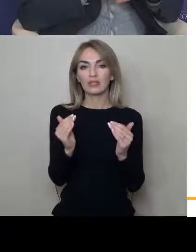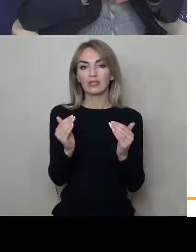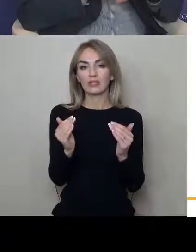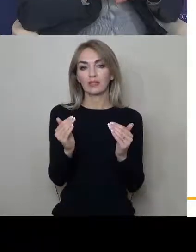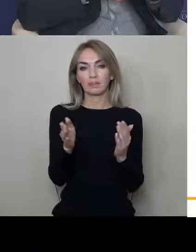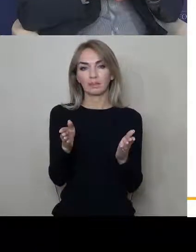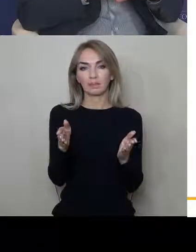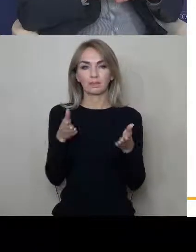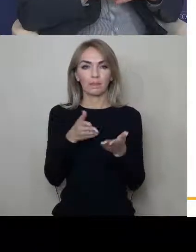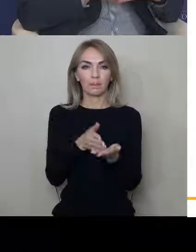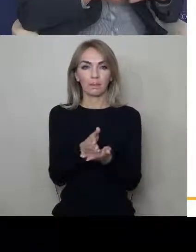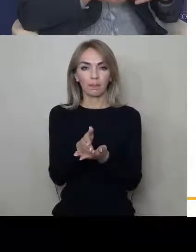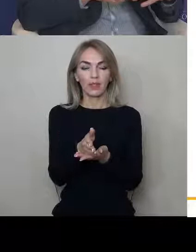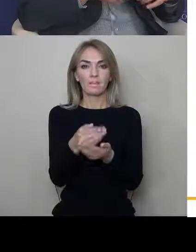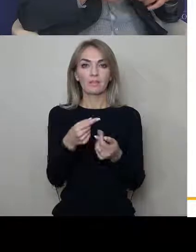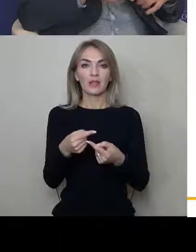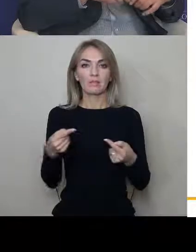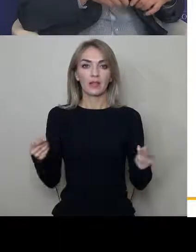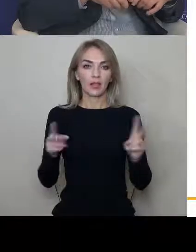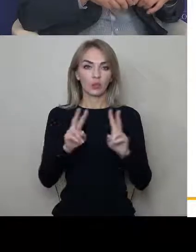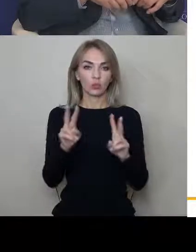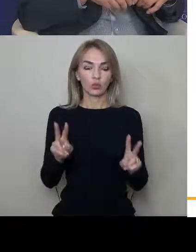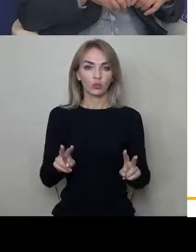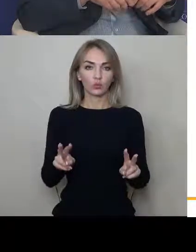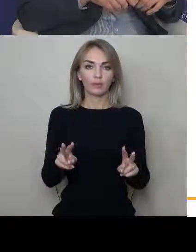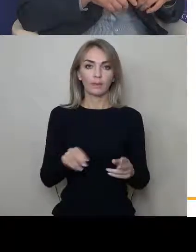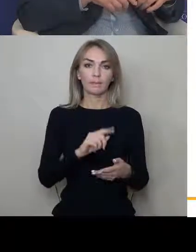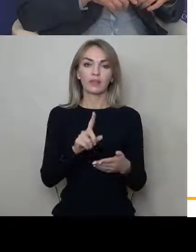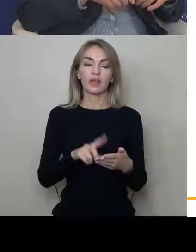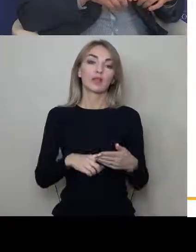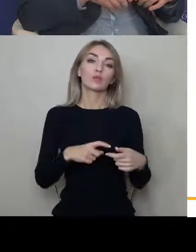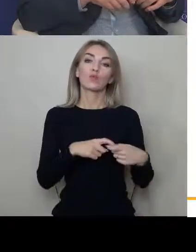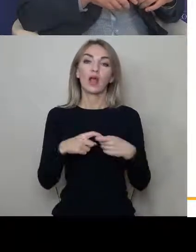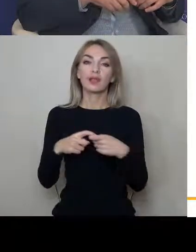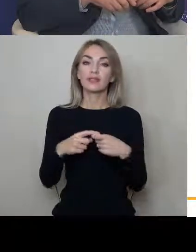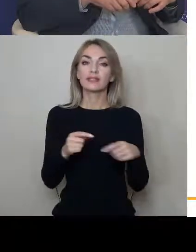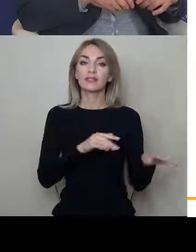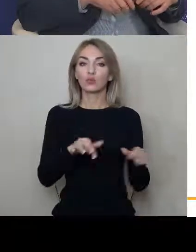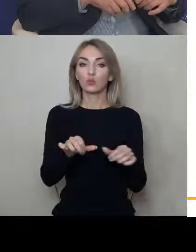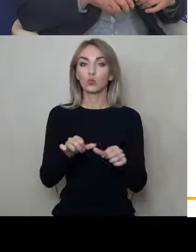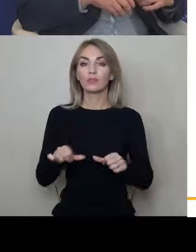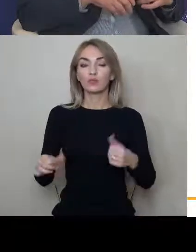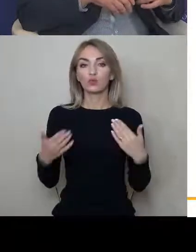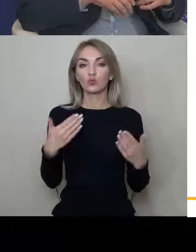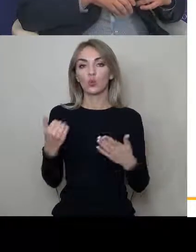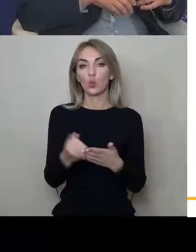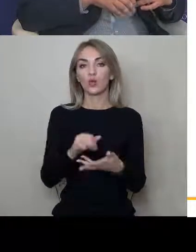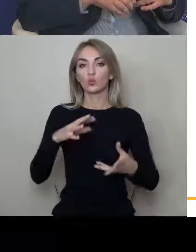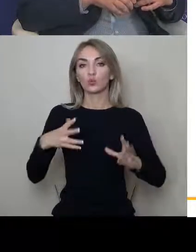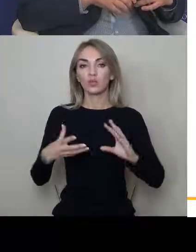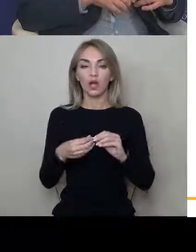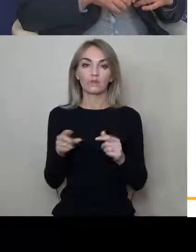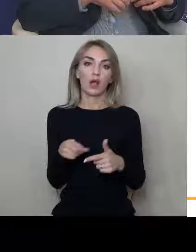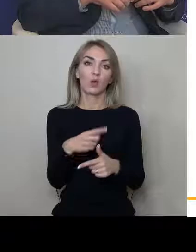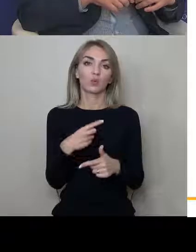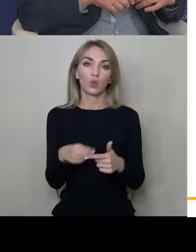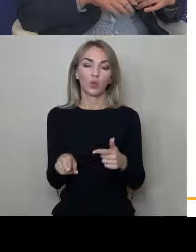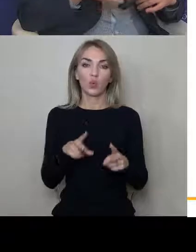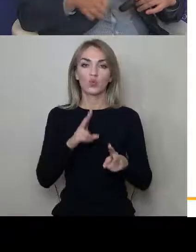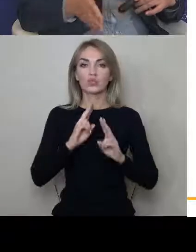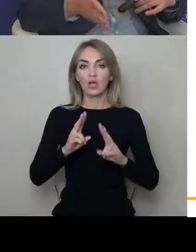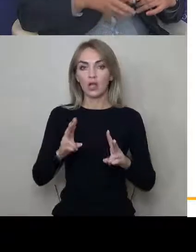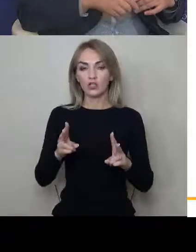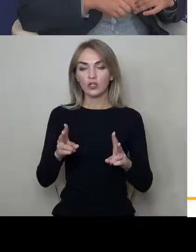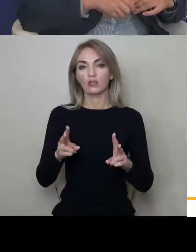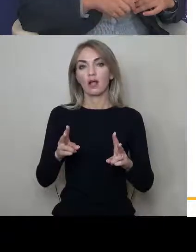are narrow in terms of the subjects to be considered. Usually, that's action or inaction of the Commission as to